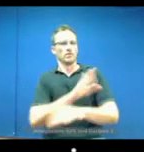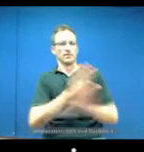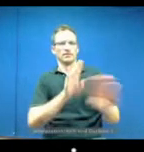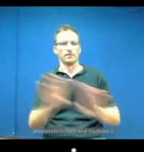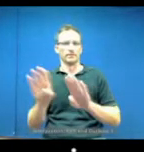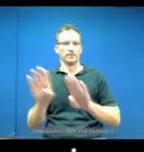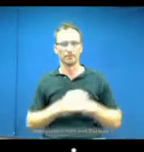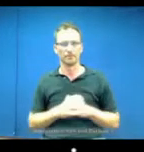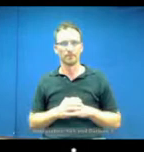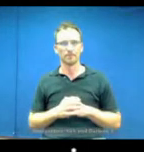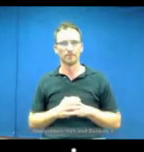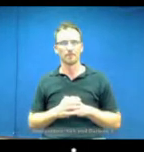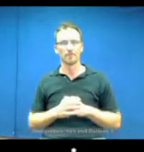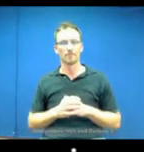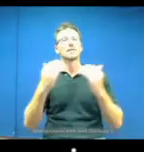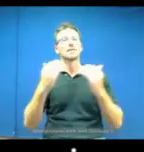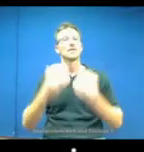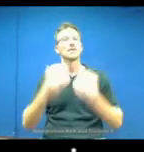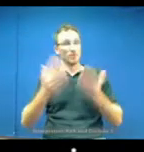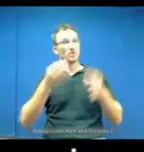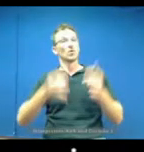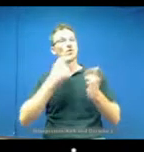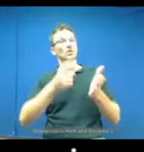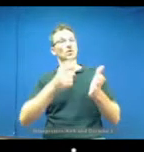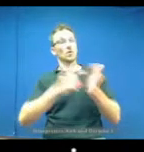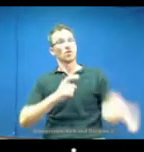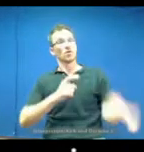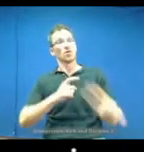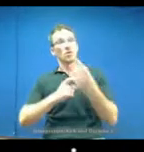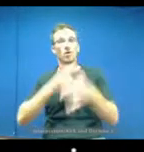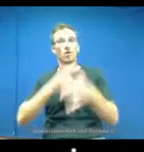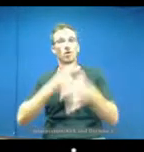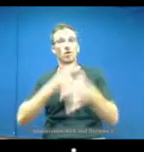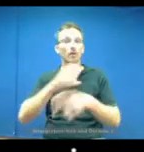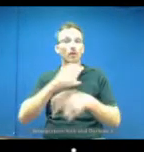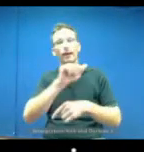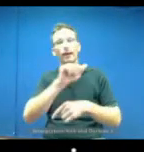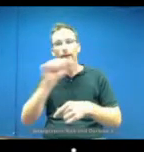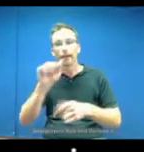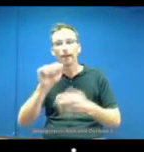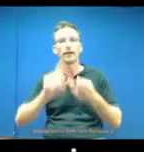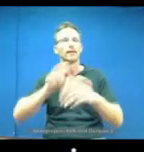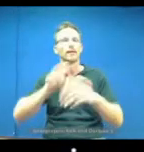Or an alcohol or drug abuse counseling or treatment program.